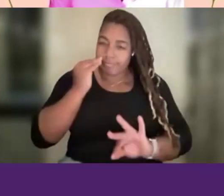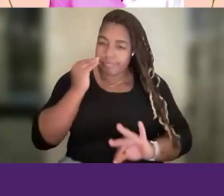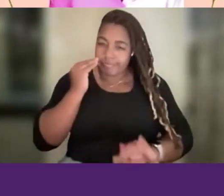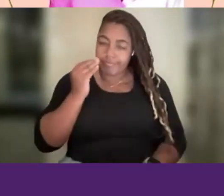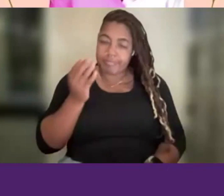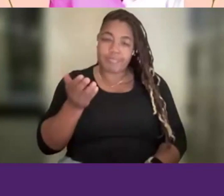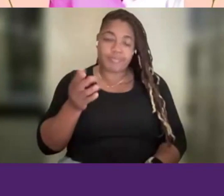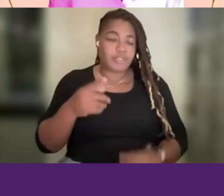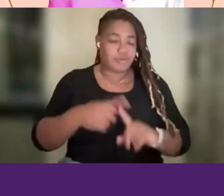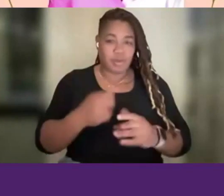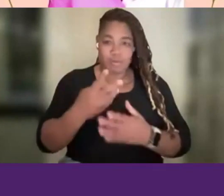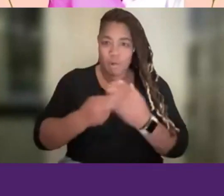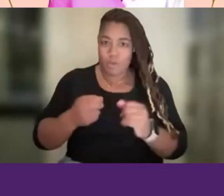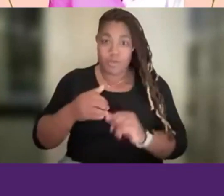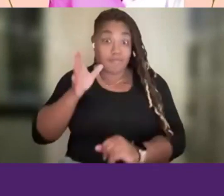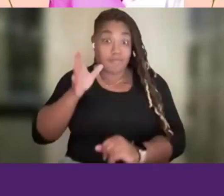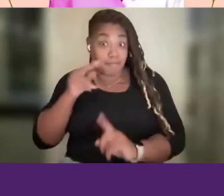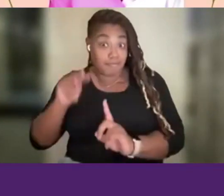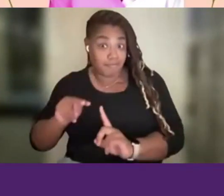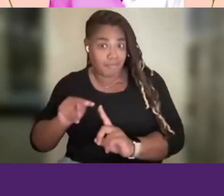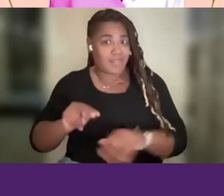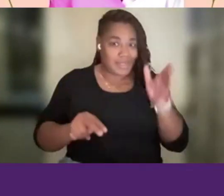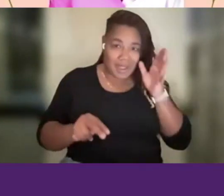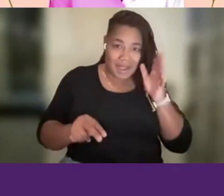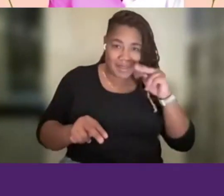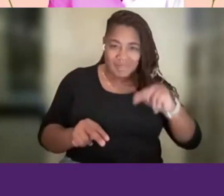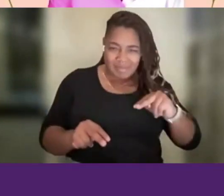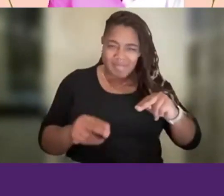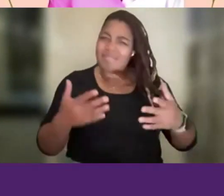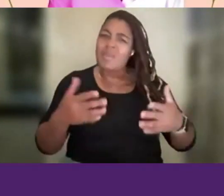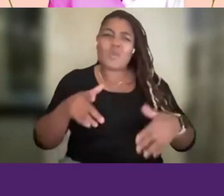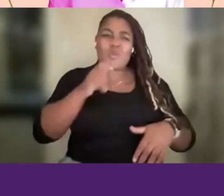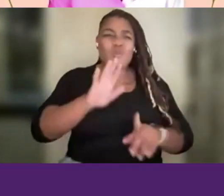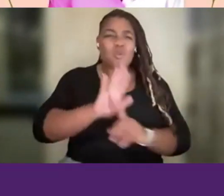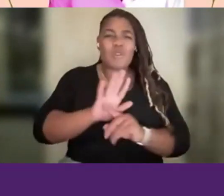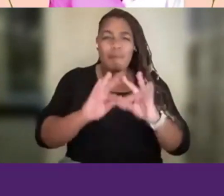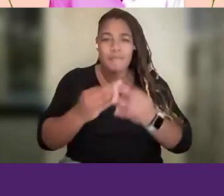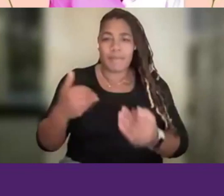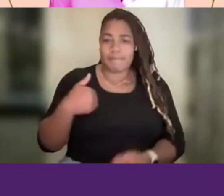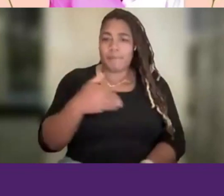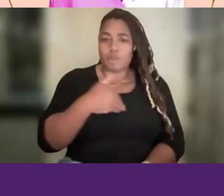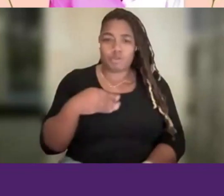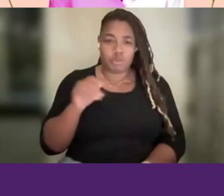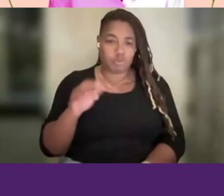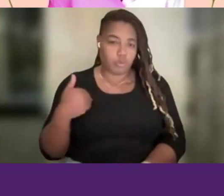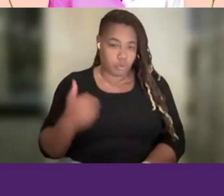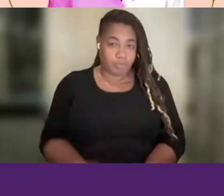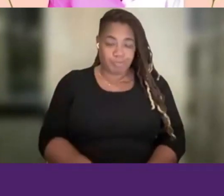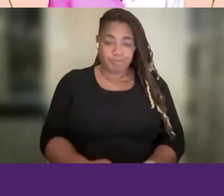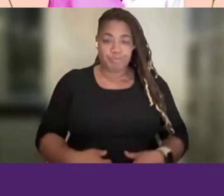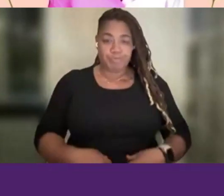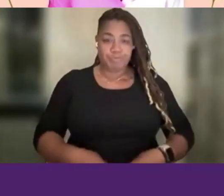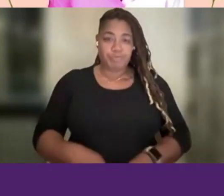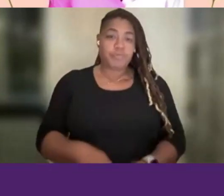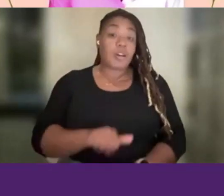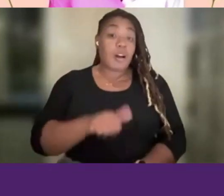from both your mom's side and your dad's side, who in your family has had breast cancer. The other